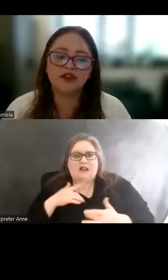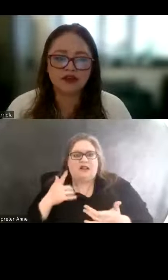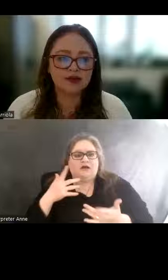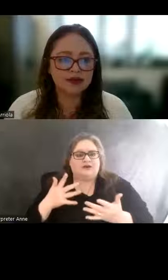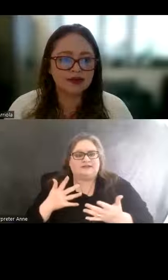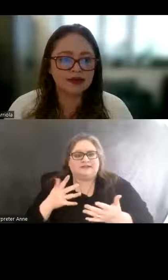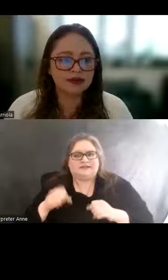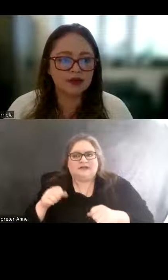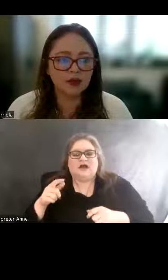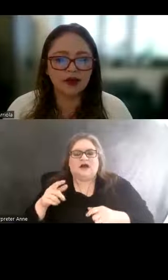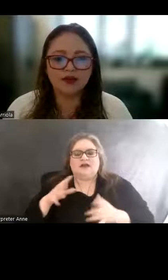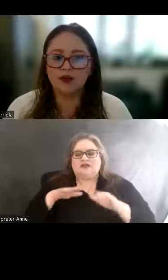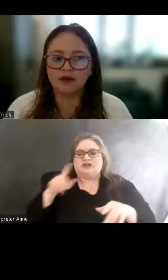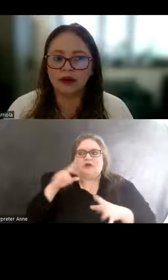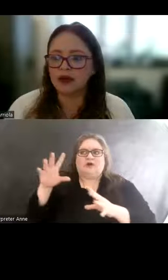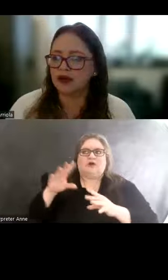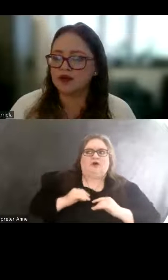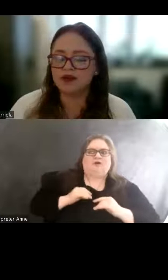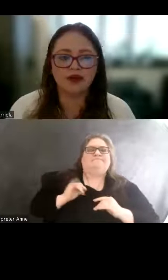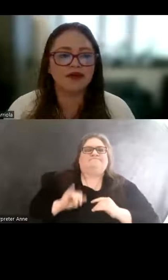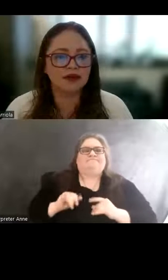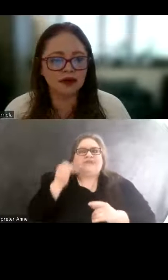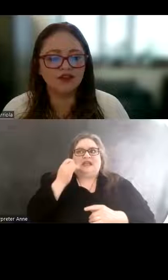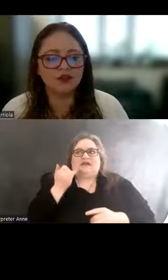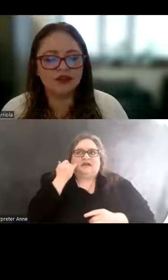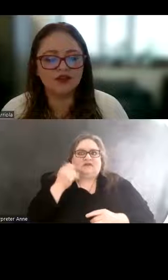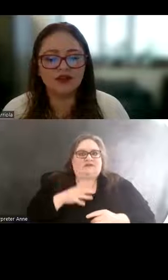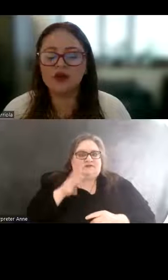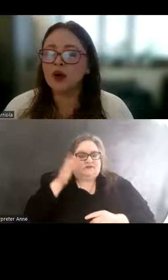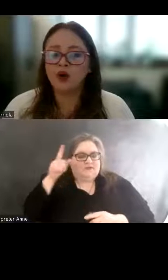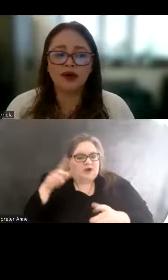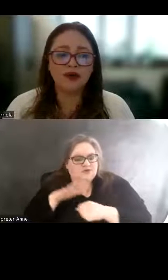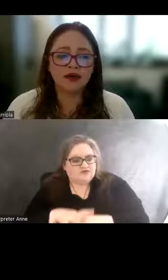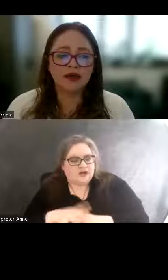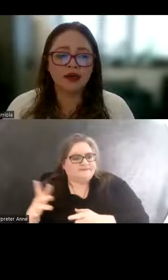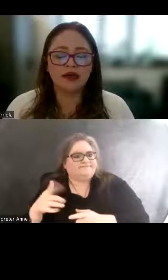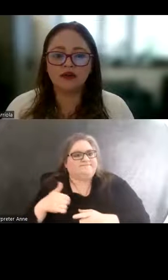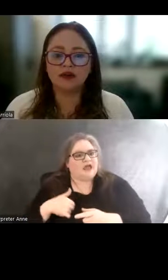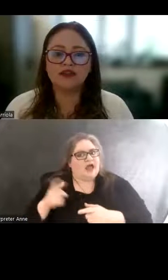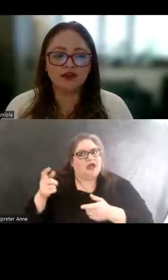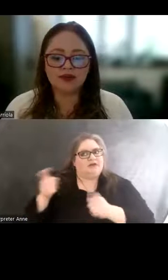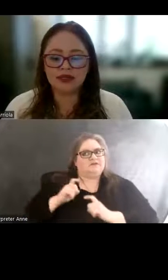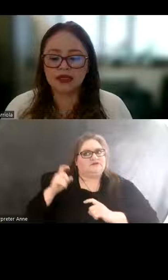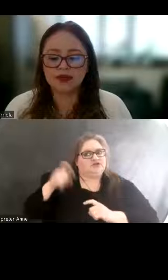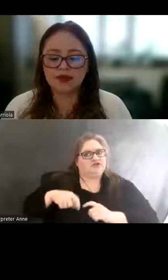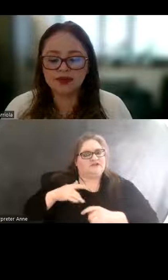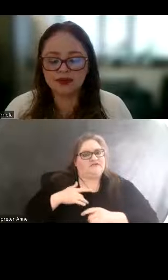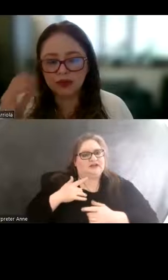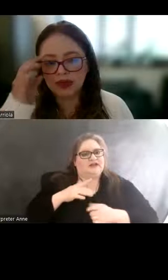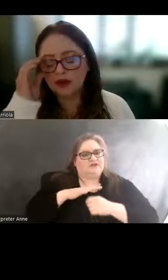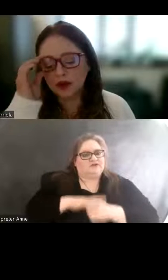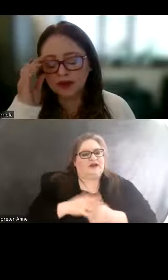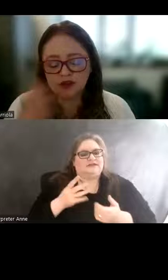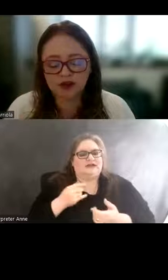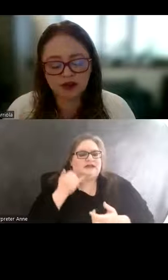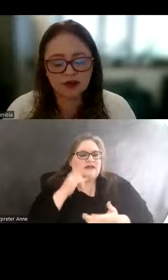or anxiousness that they see in the parent. It's like, well, if my parents are stressed, then I should be stressed. Or even then, right, if there is stress in the system,